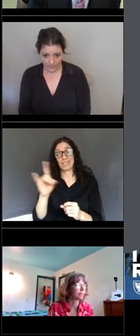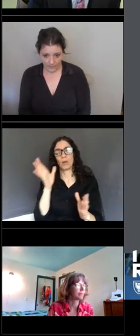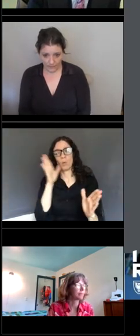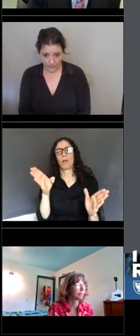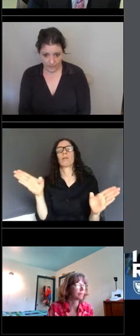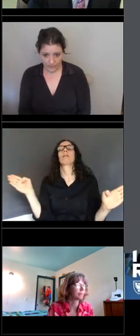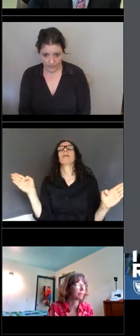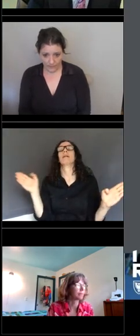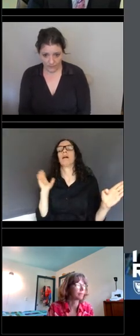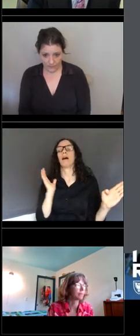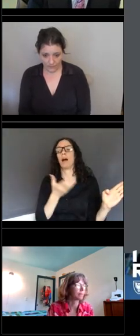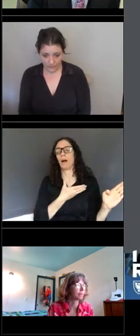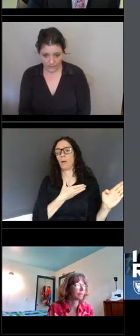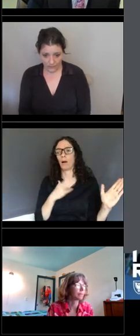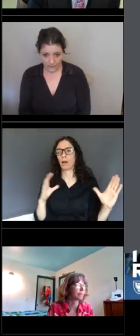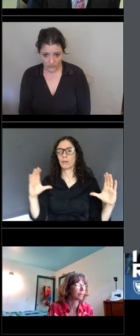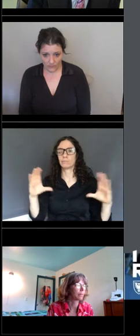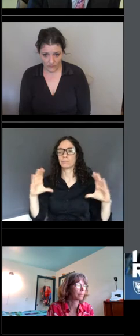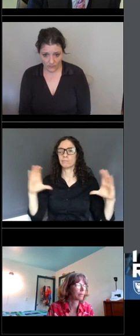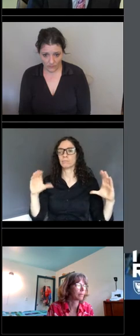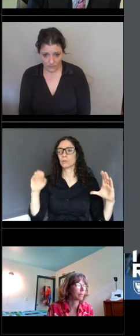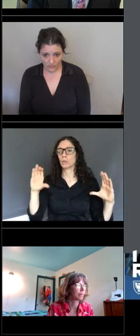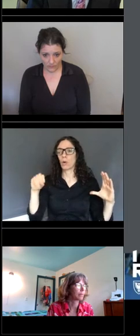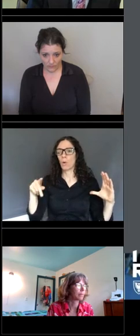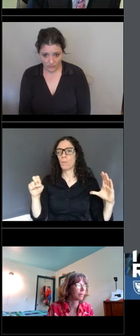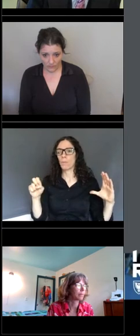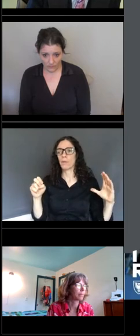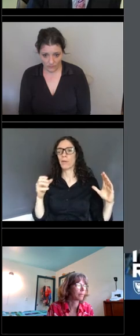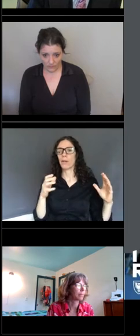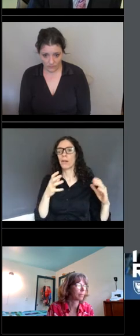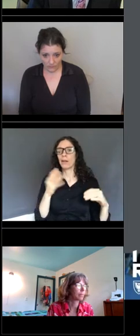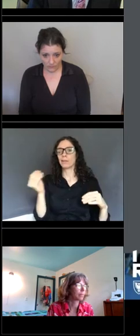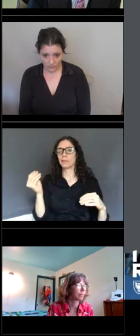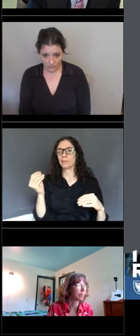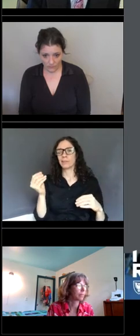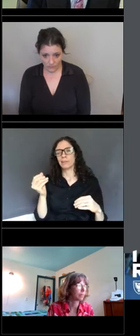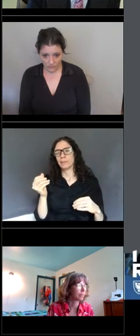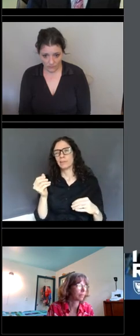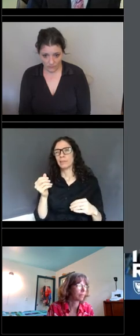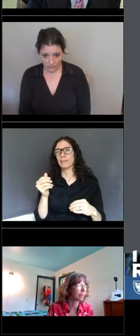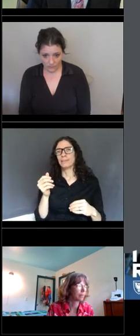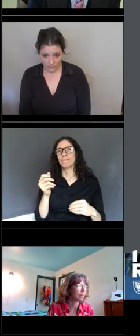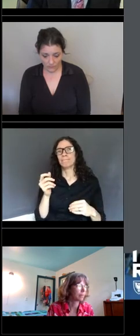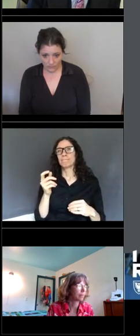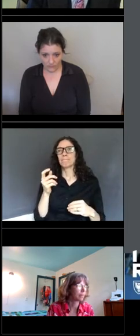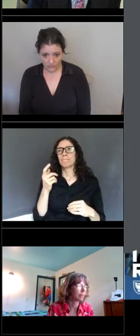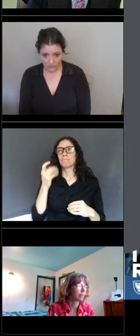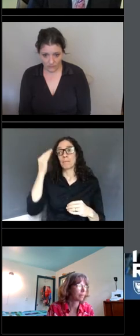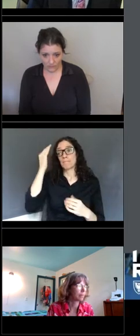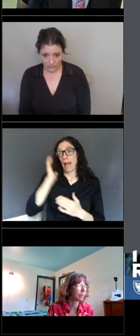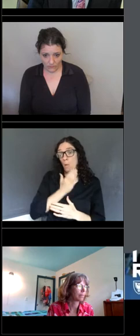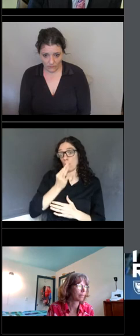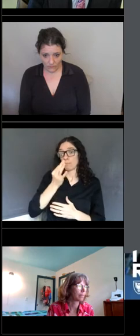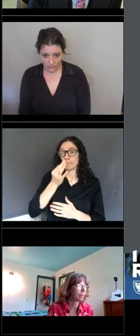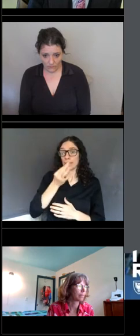some territories that were just outside of, you know, my realms of knowledge or